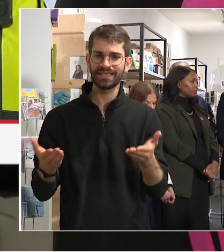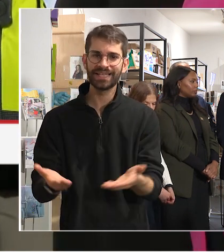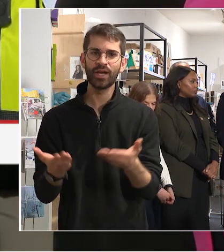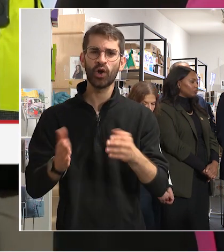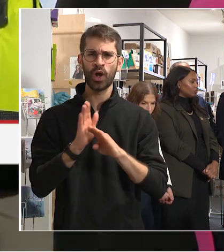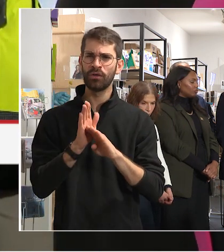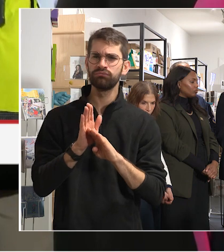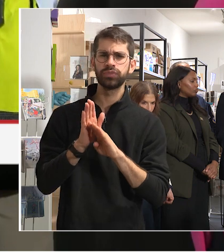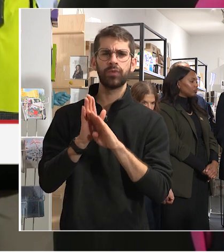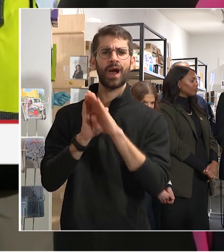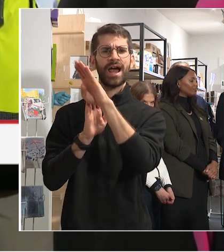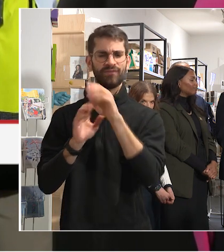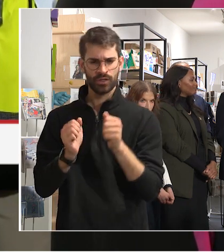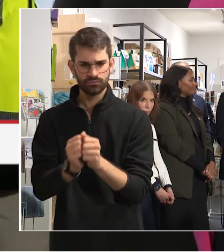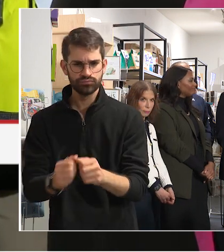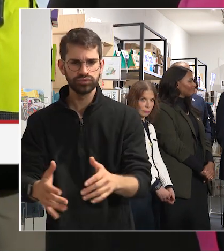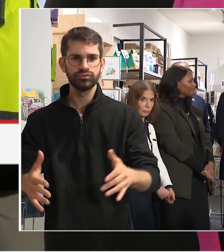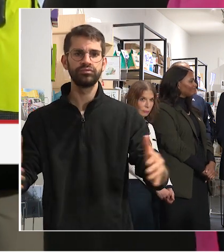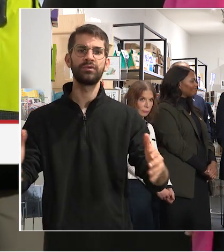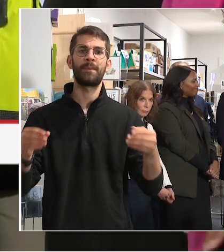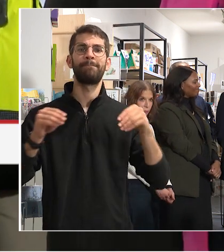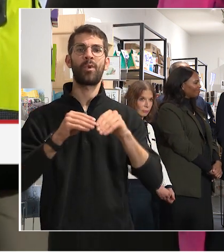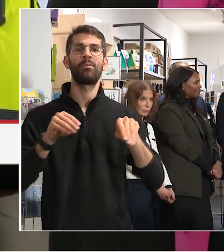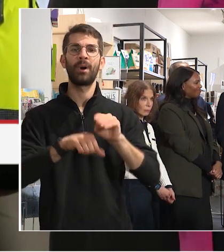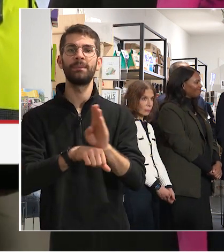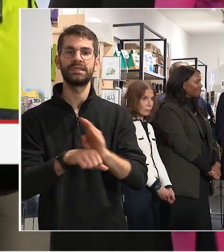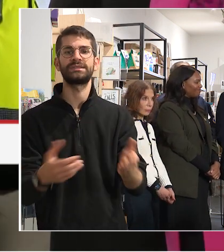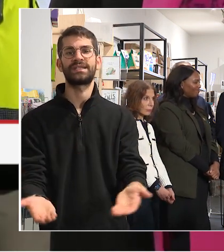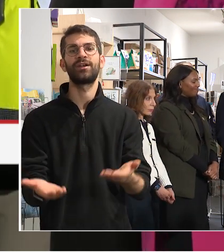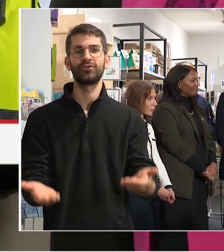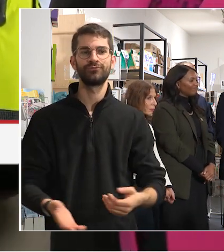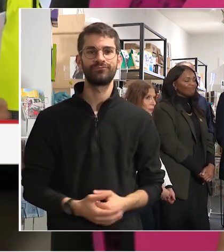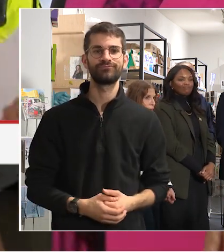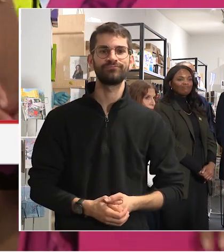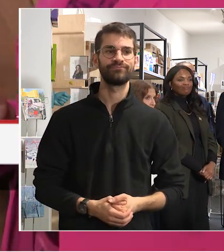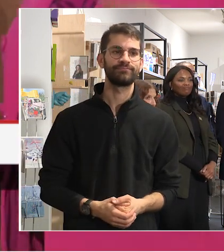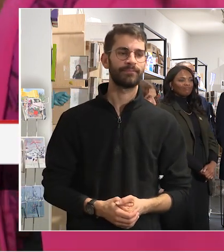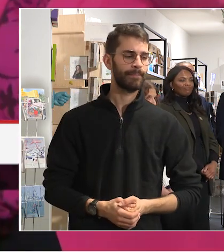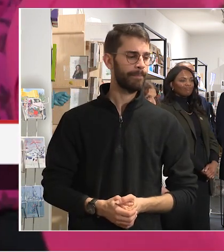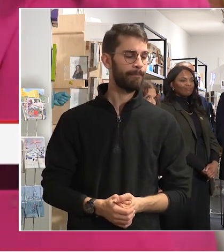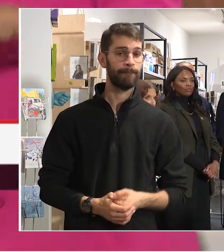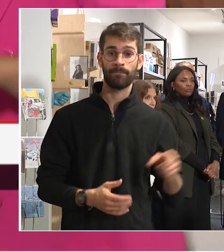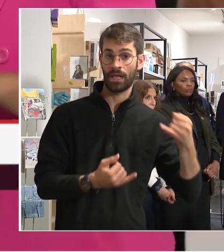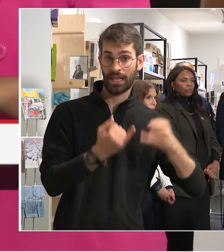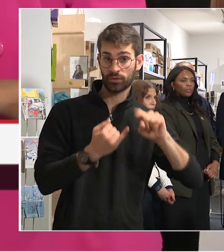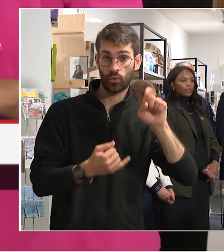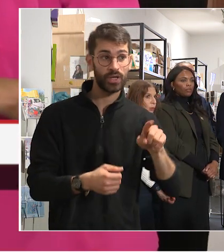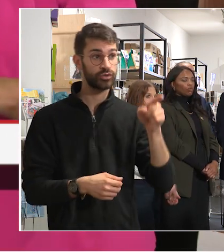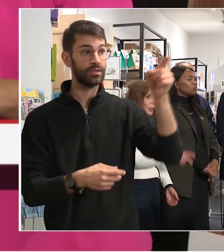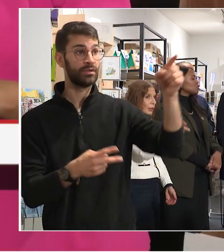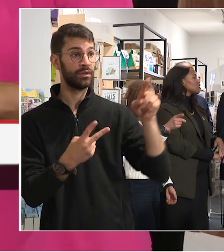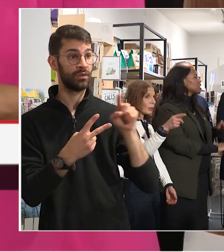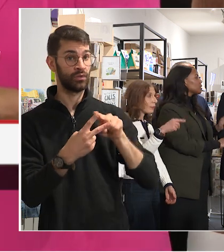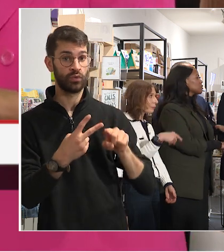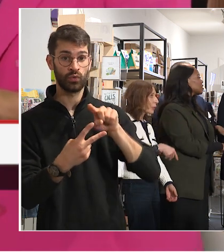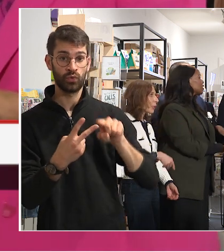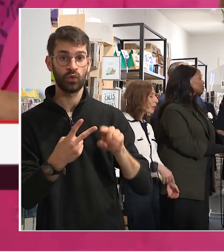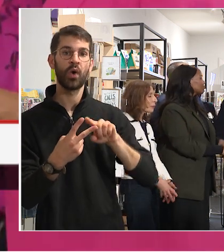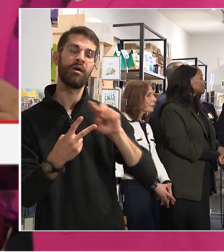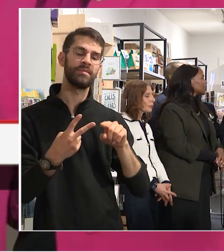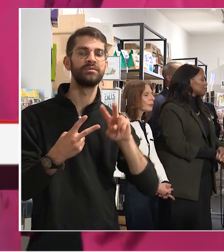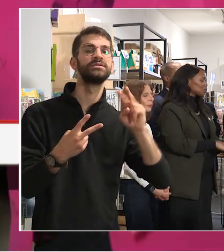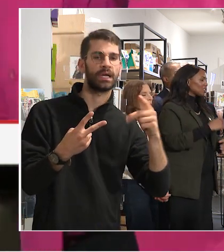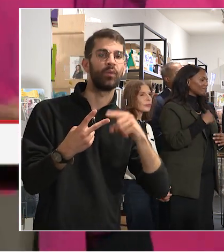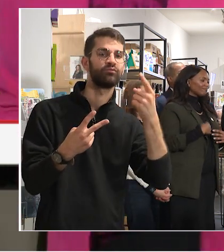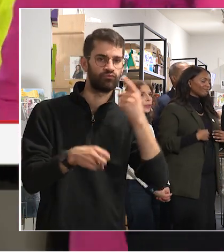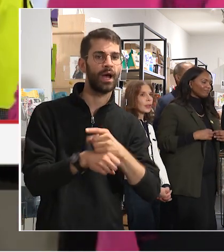we're continuing to grow our DC businesses. Okay, last question. Yes, you had another question? Oh, that was for the second one.